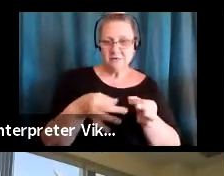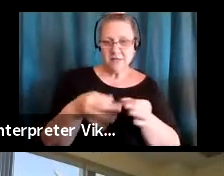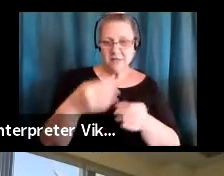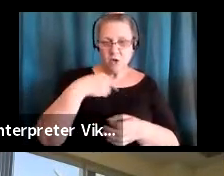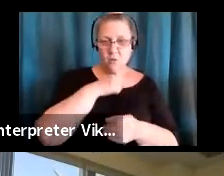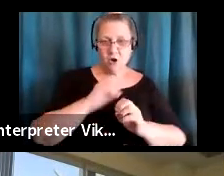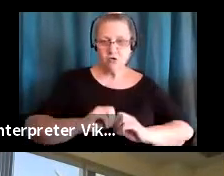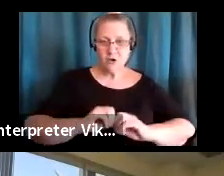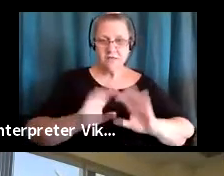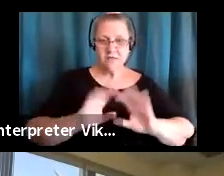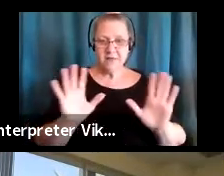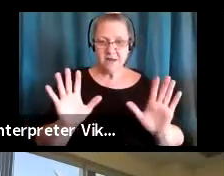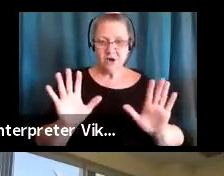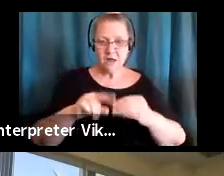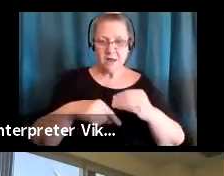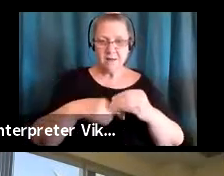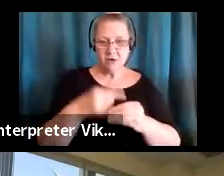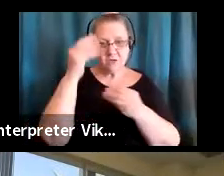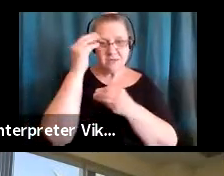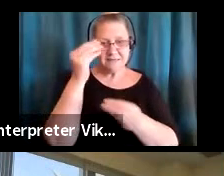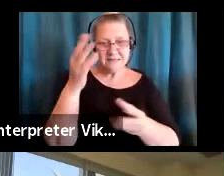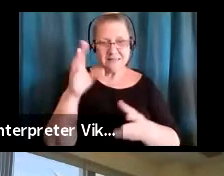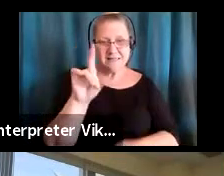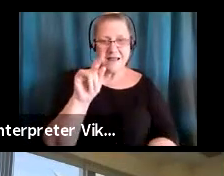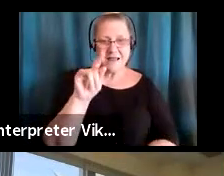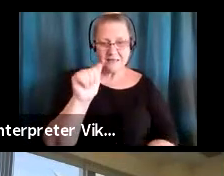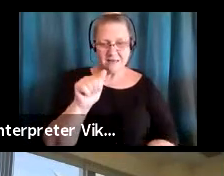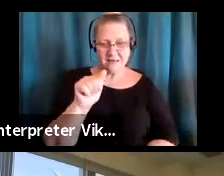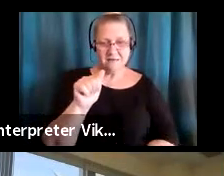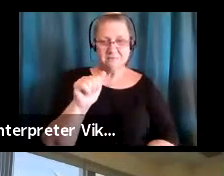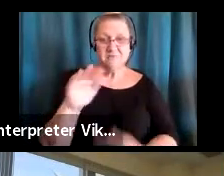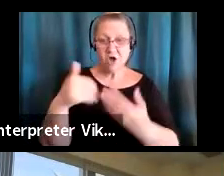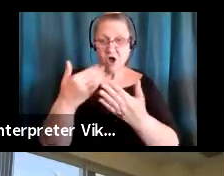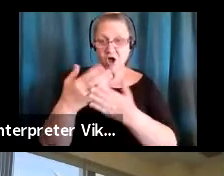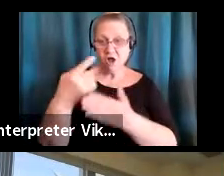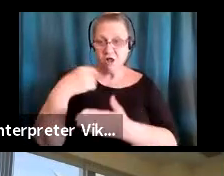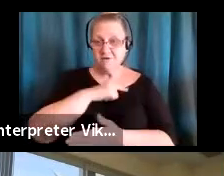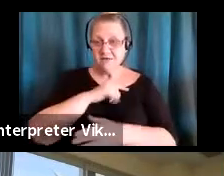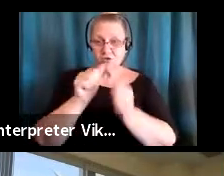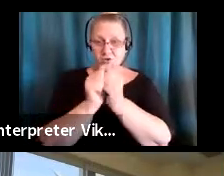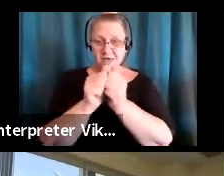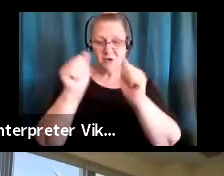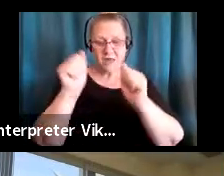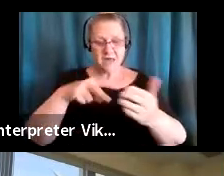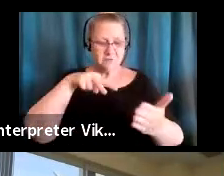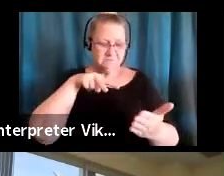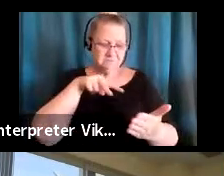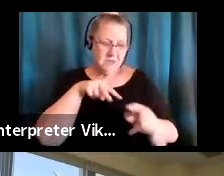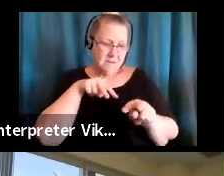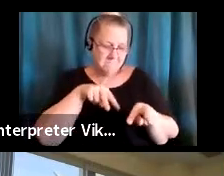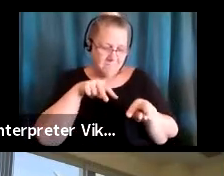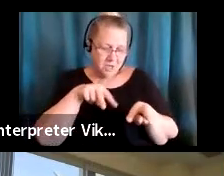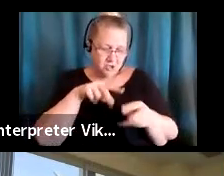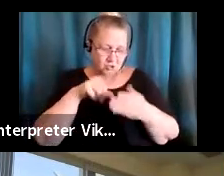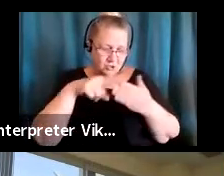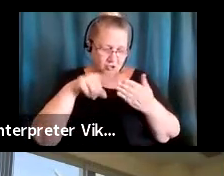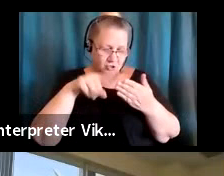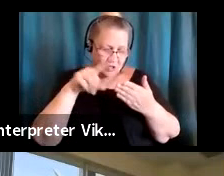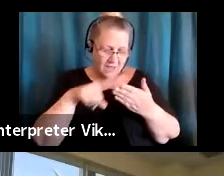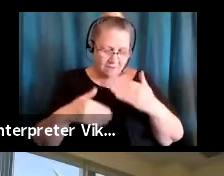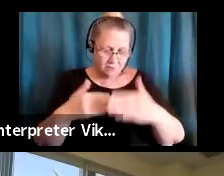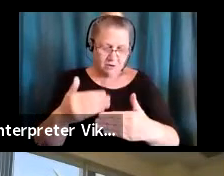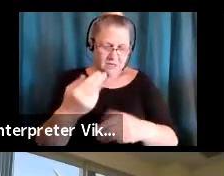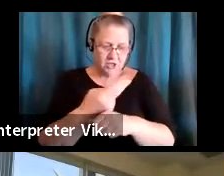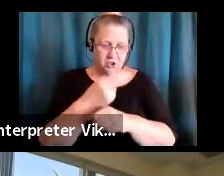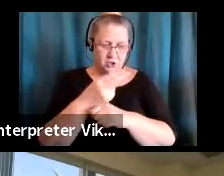transparent about our data so that all of us together could monitor and check our progress and then use that as a barometer for what we